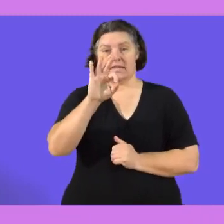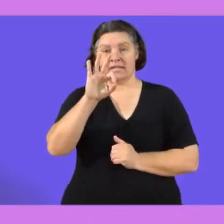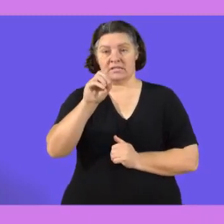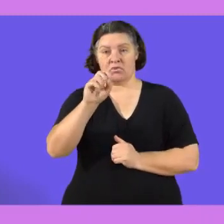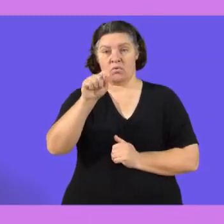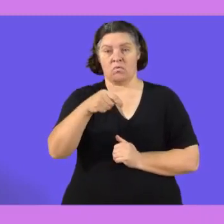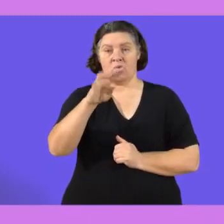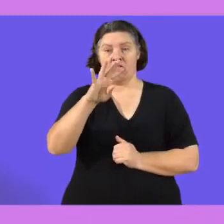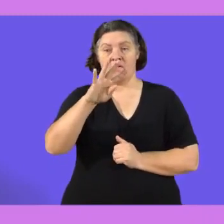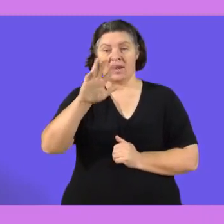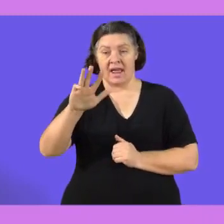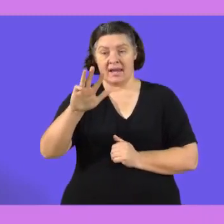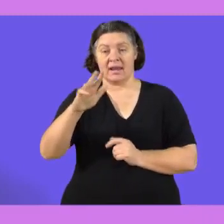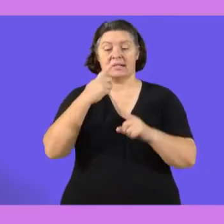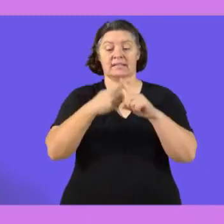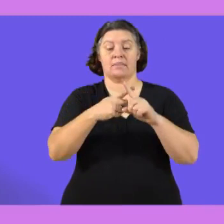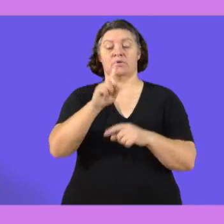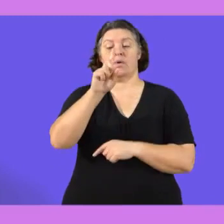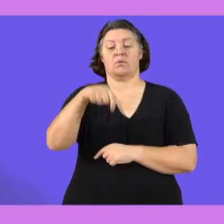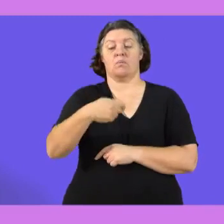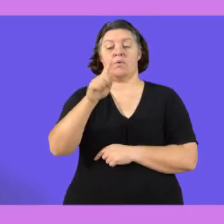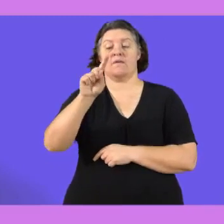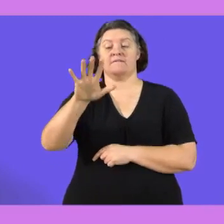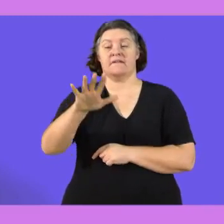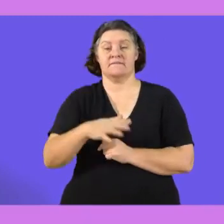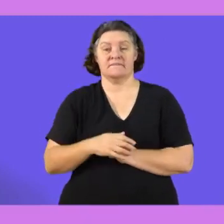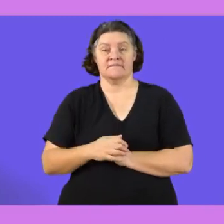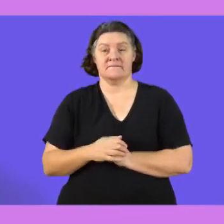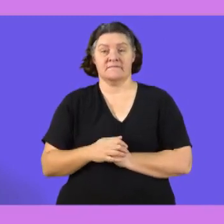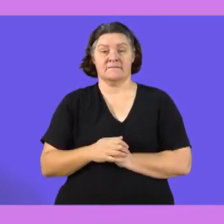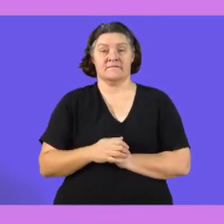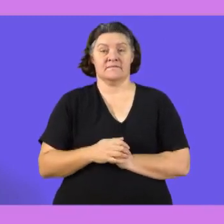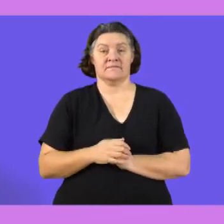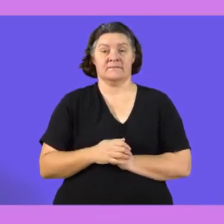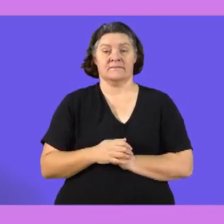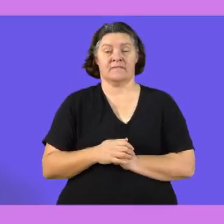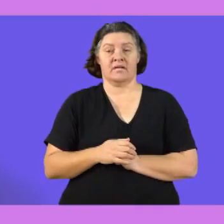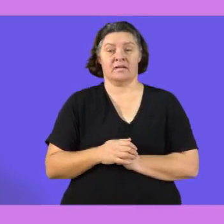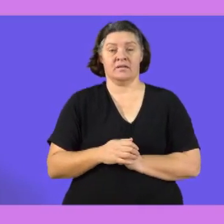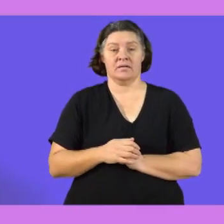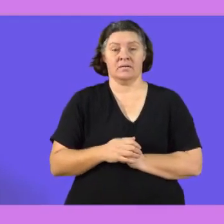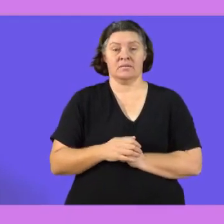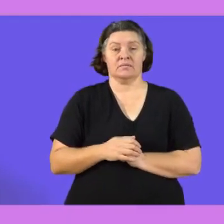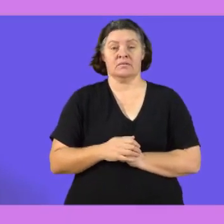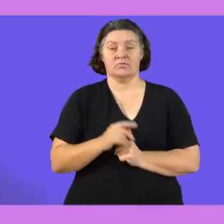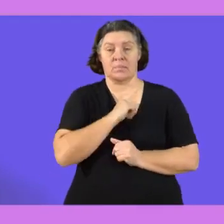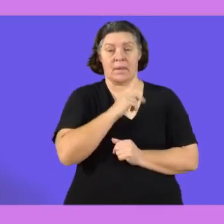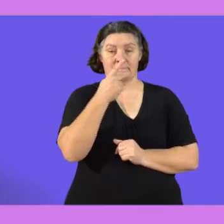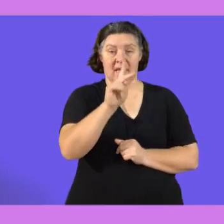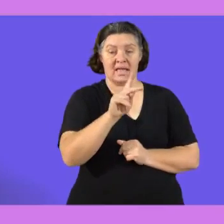54,130 Rand and 49 cents multiplied by 1.15. So all in all,